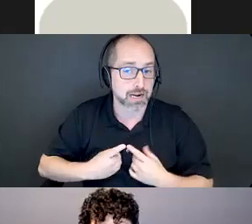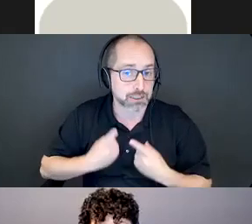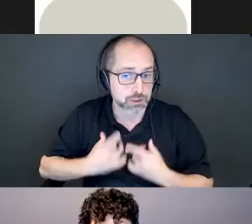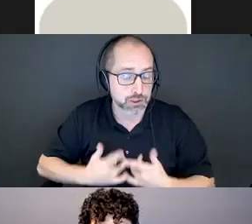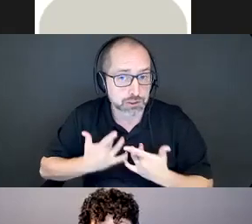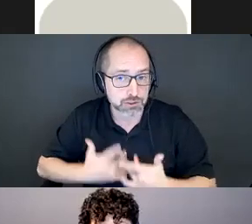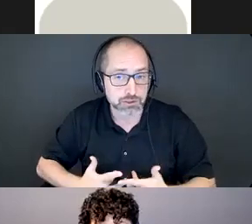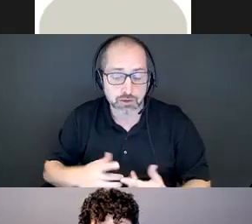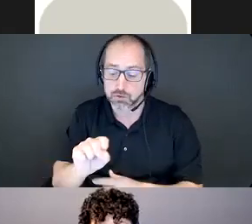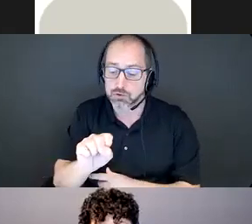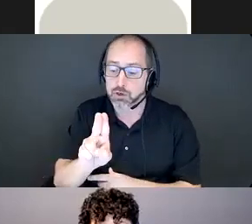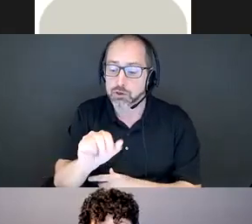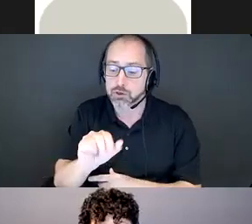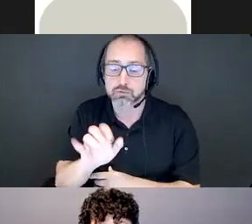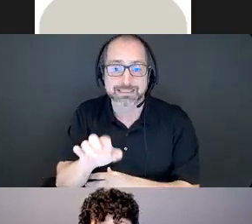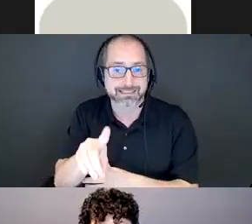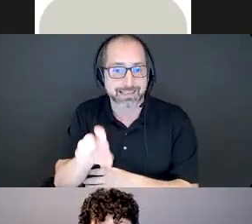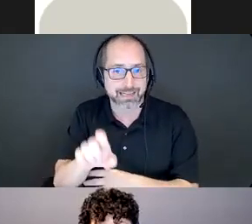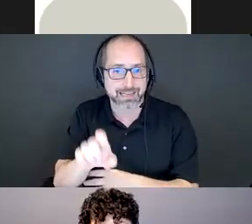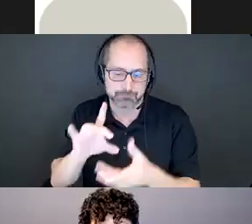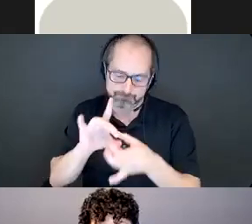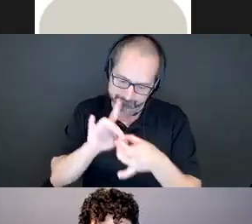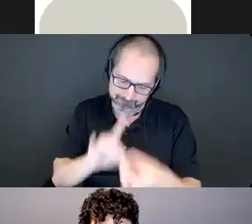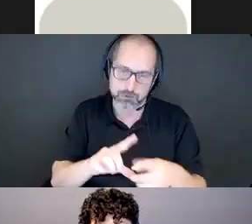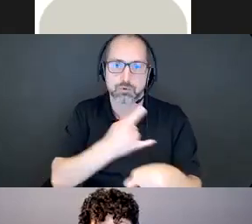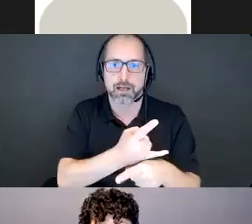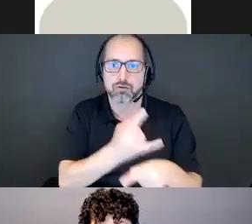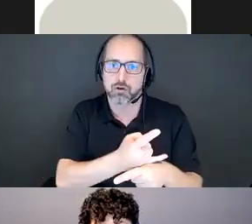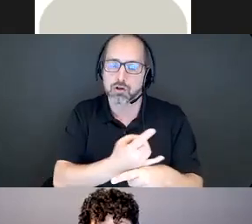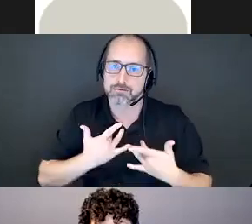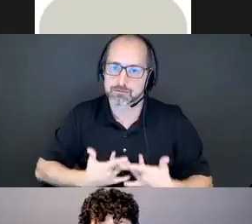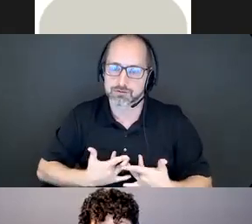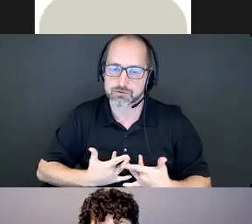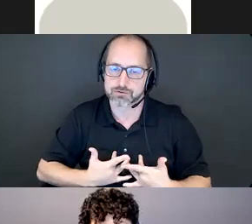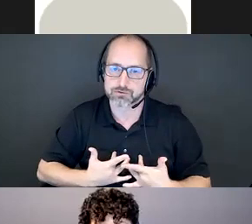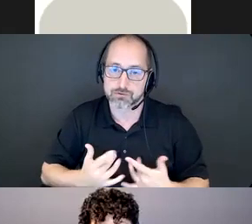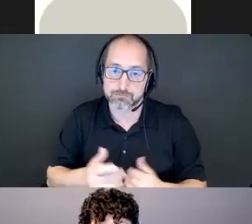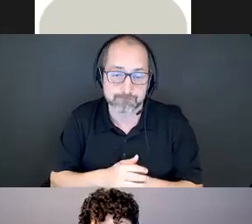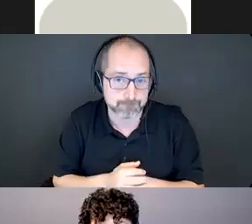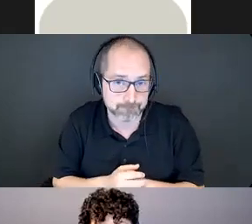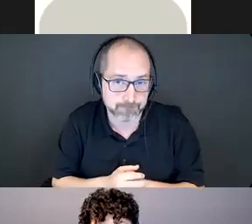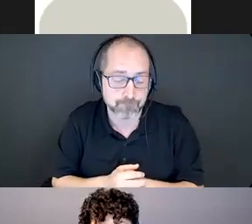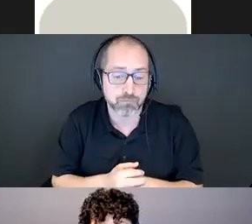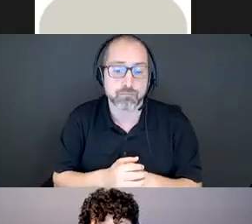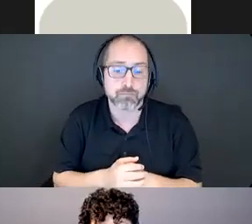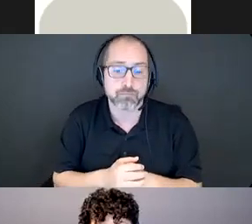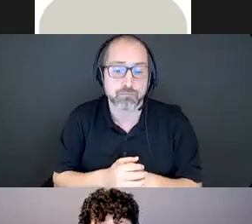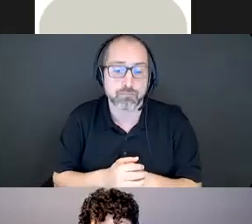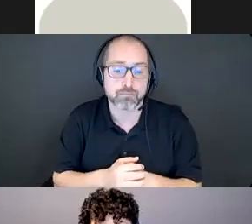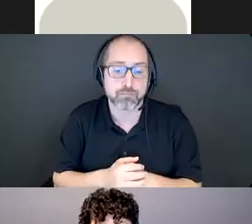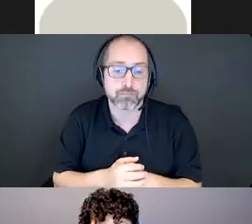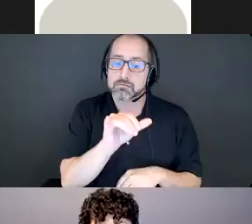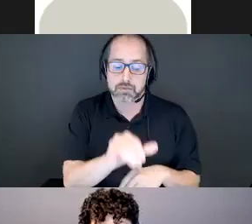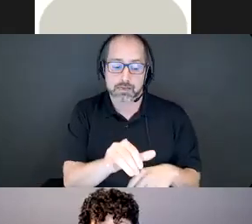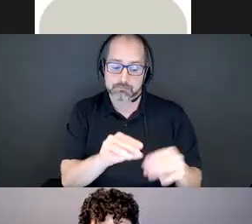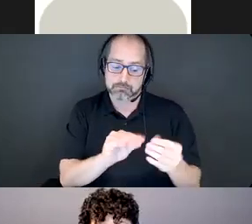suicide, alcoholism, and depression. It increases where there's an